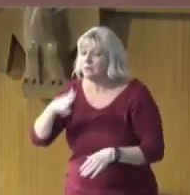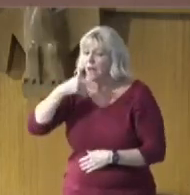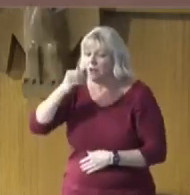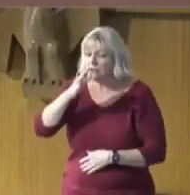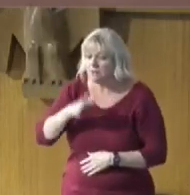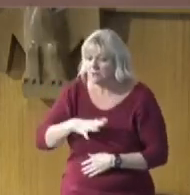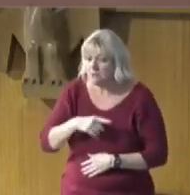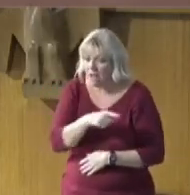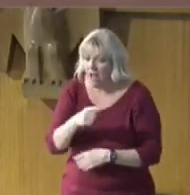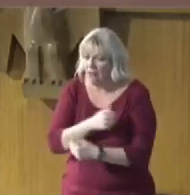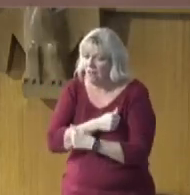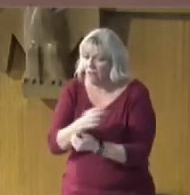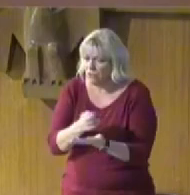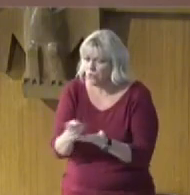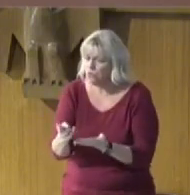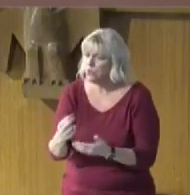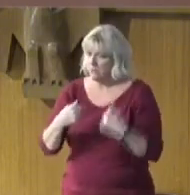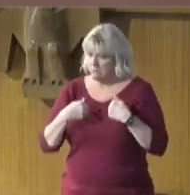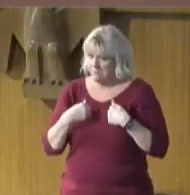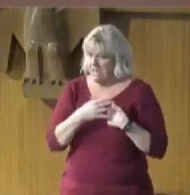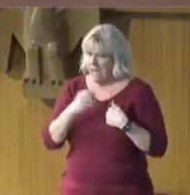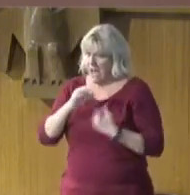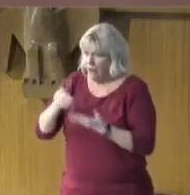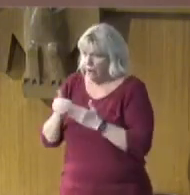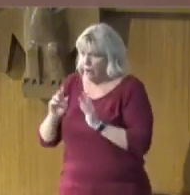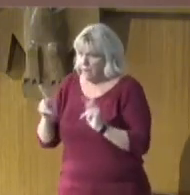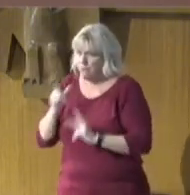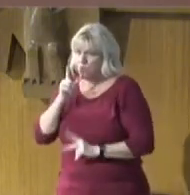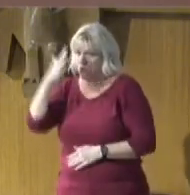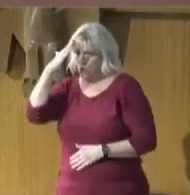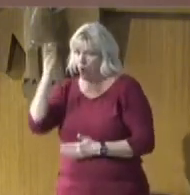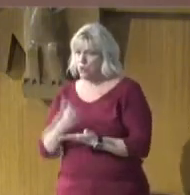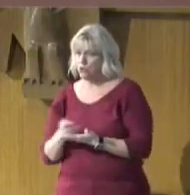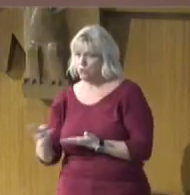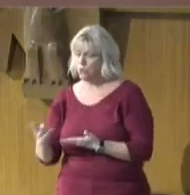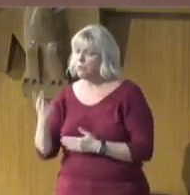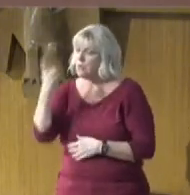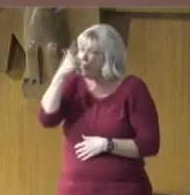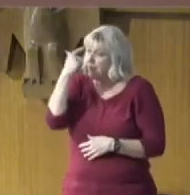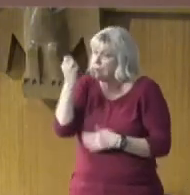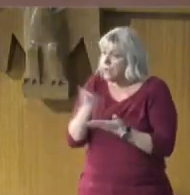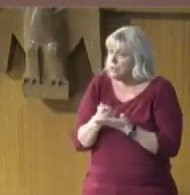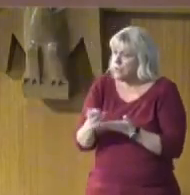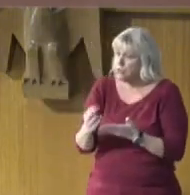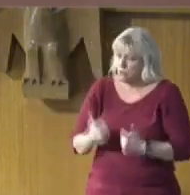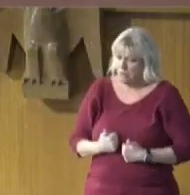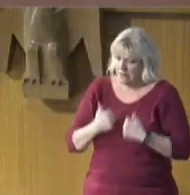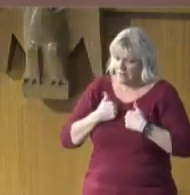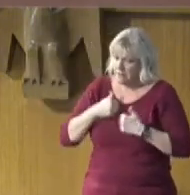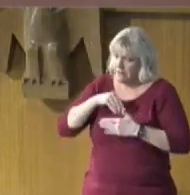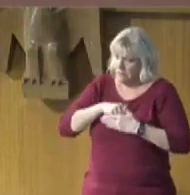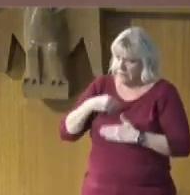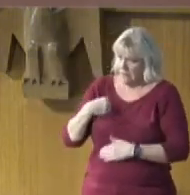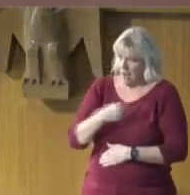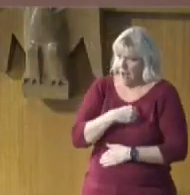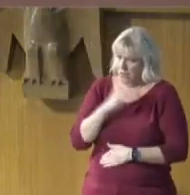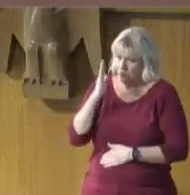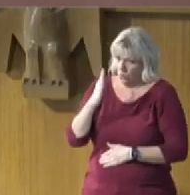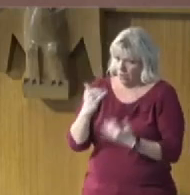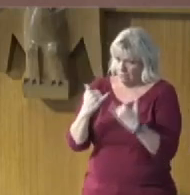and not only I, but also all who know the truth. Because of the truth that abides in us and will be with us